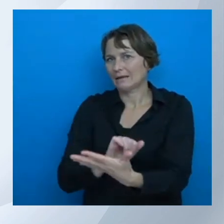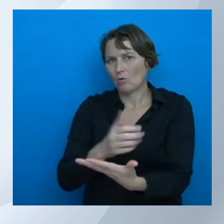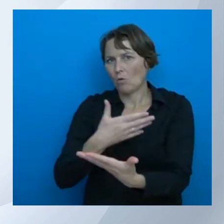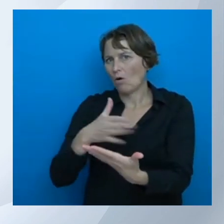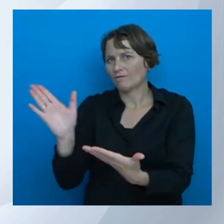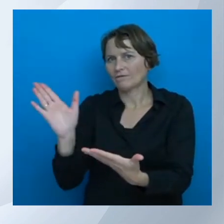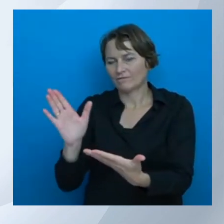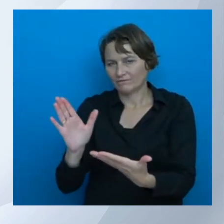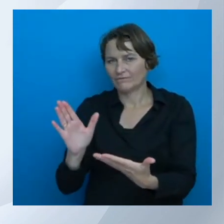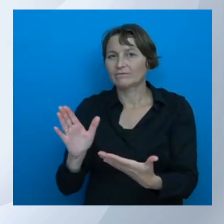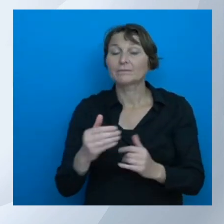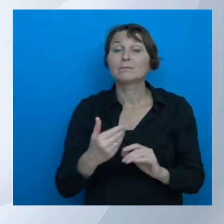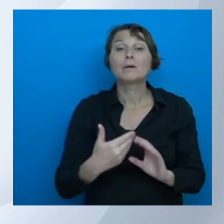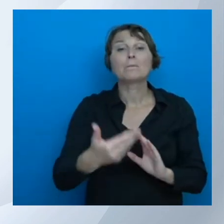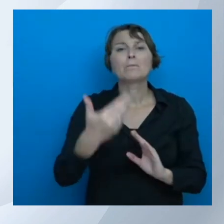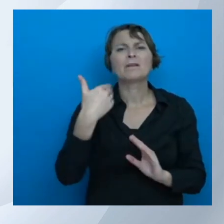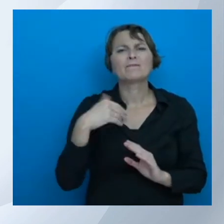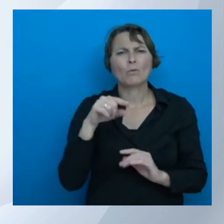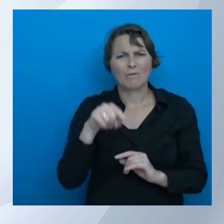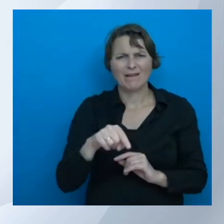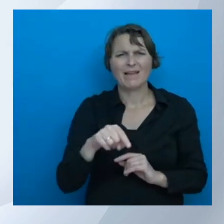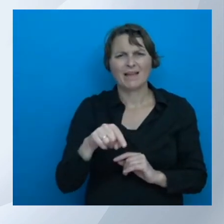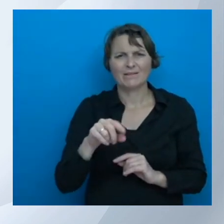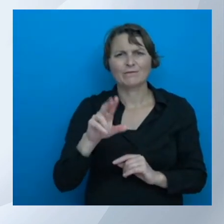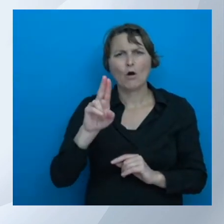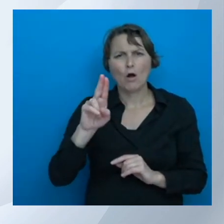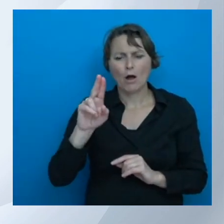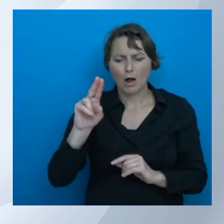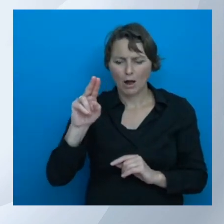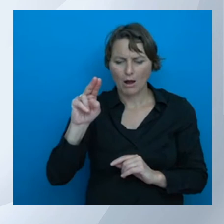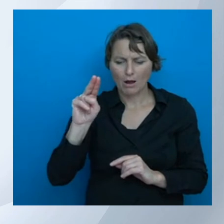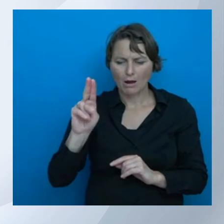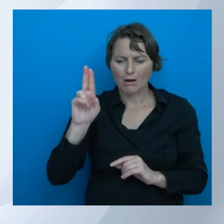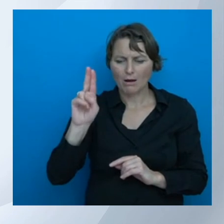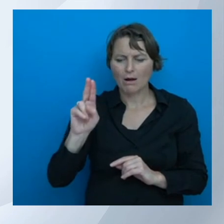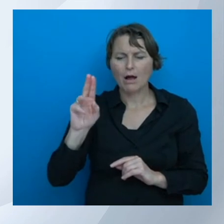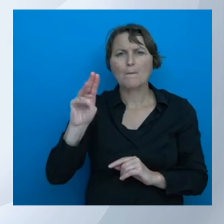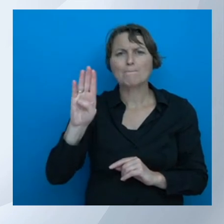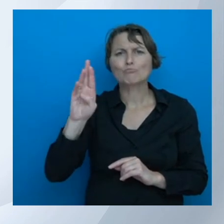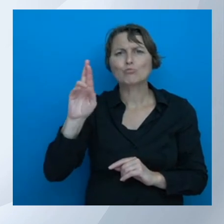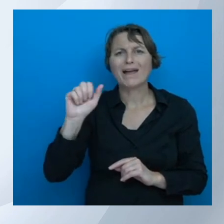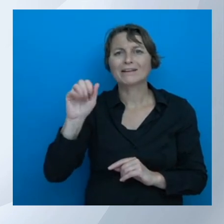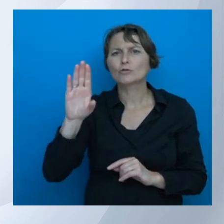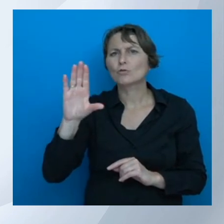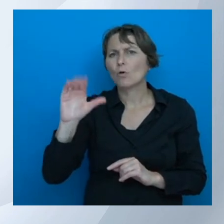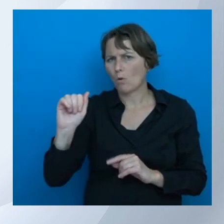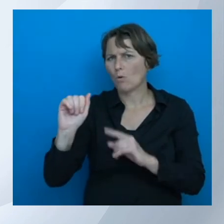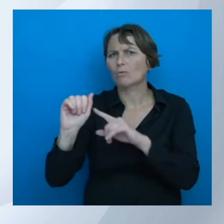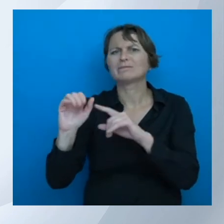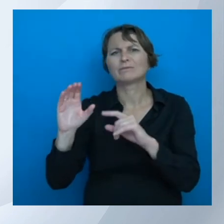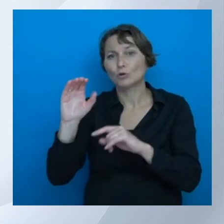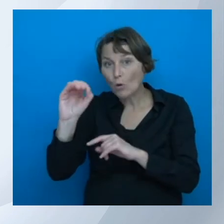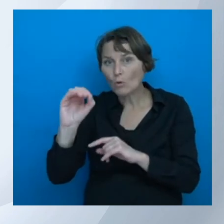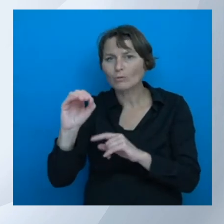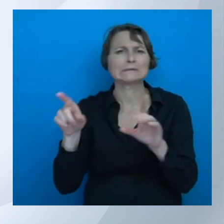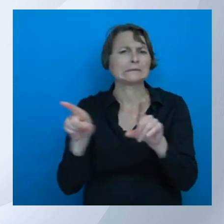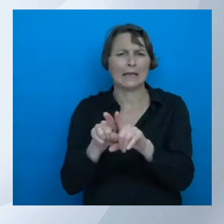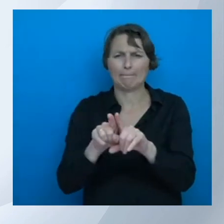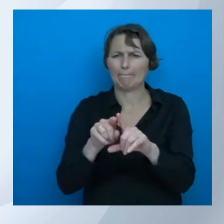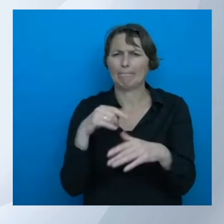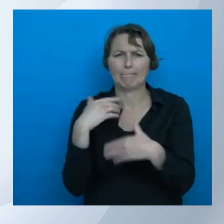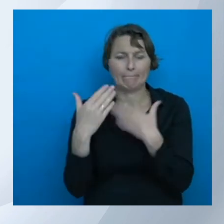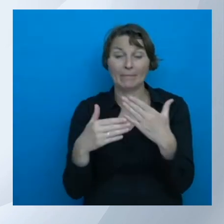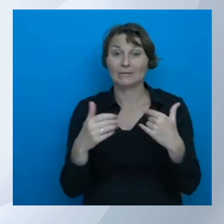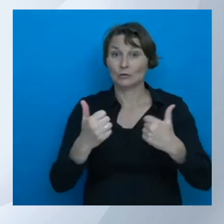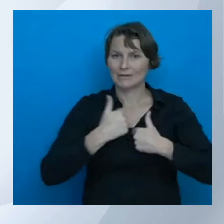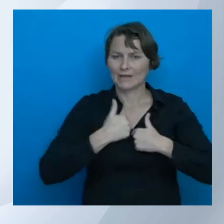with a CMS called Umbraco. Umbraco does this in a very similar way. The idea would be you could manage your own cache and